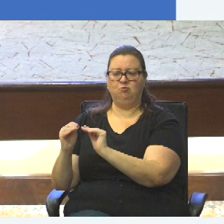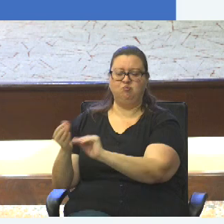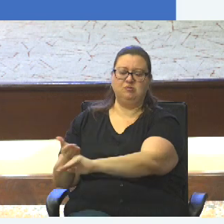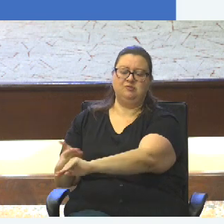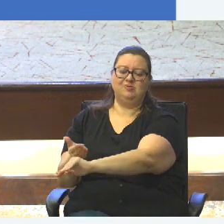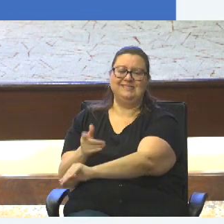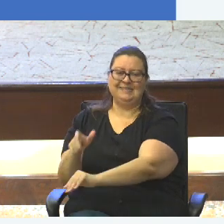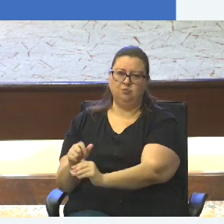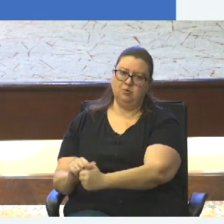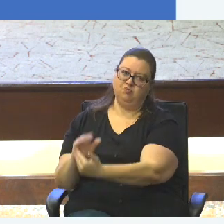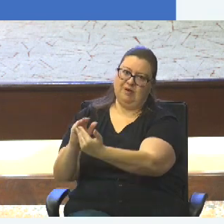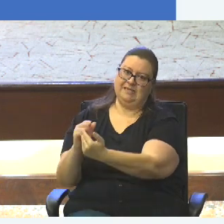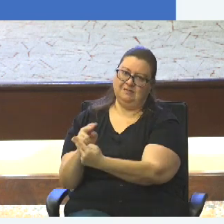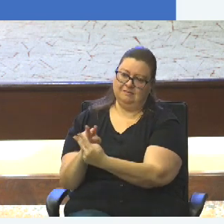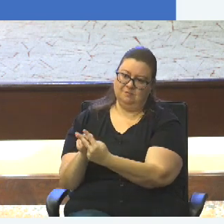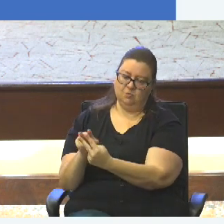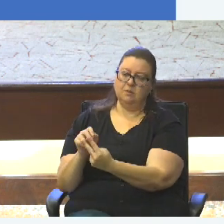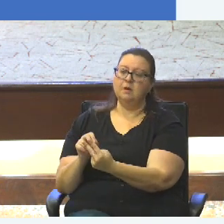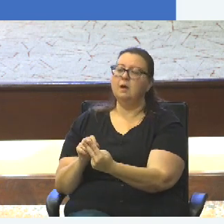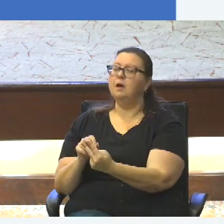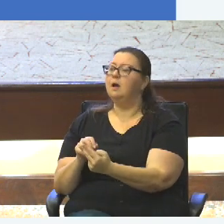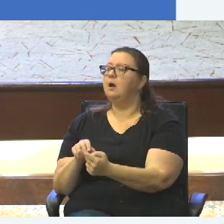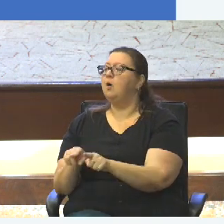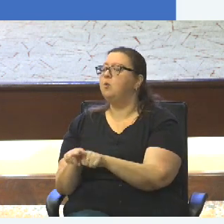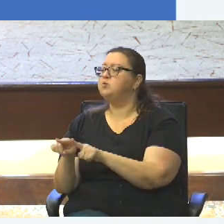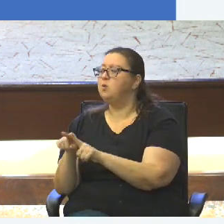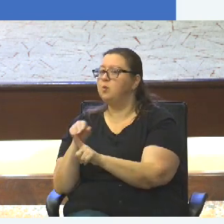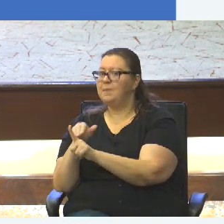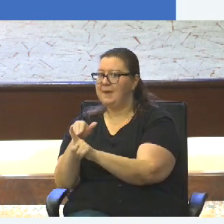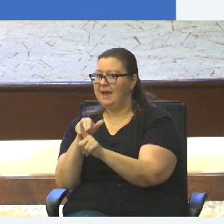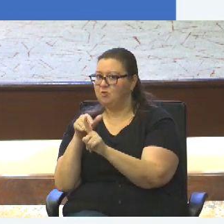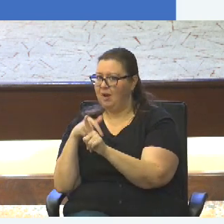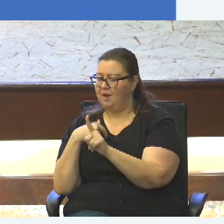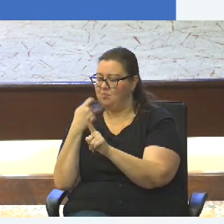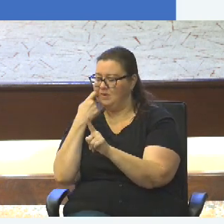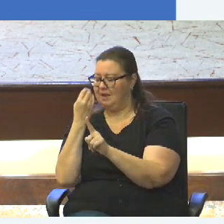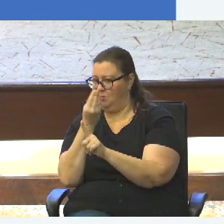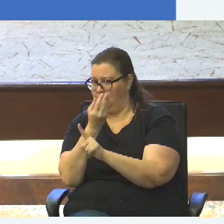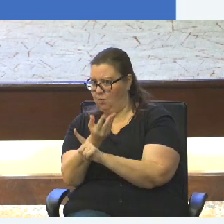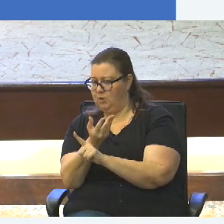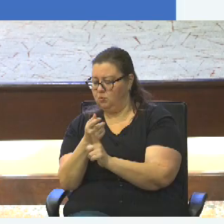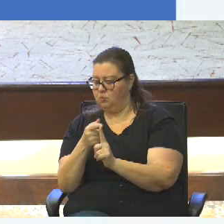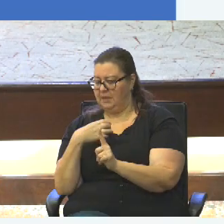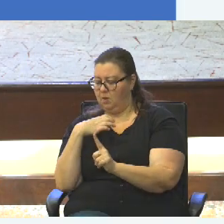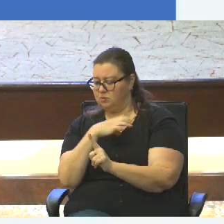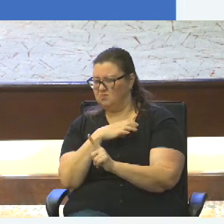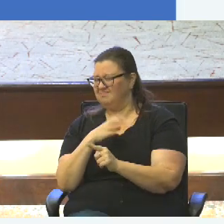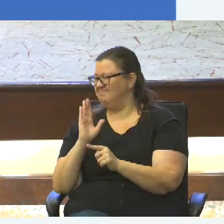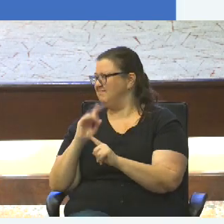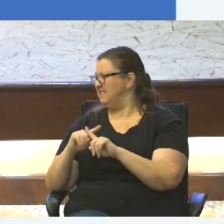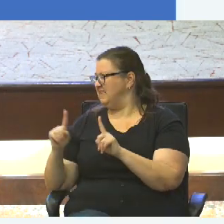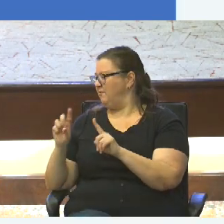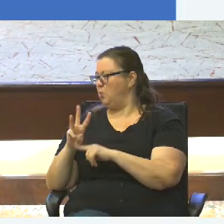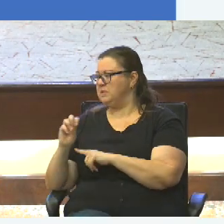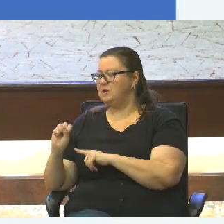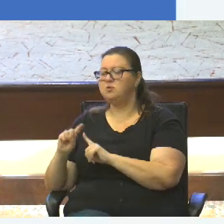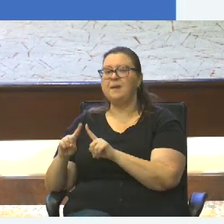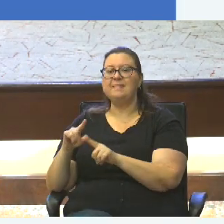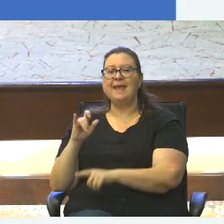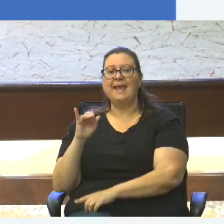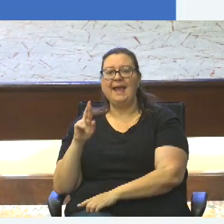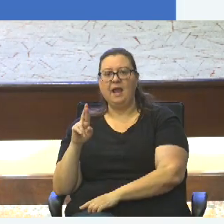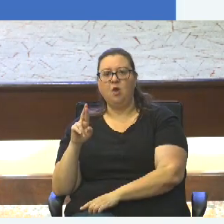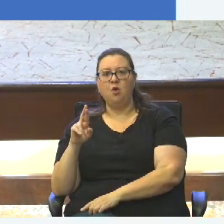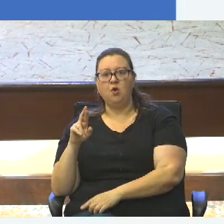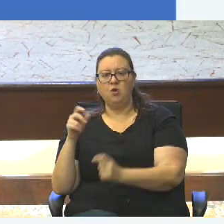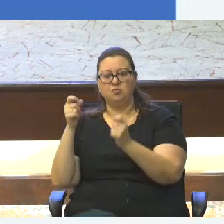at some point somehow. Additionally, as a reminder, as I had previously reported to the council in a different work session, the air traffic control